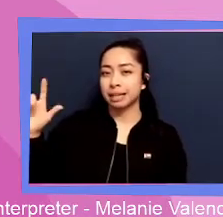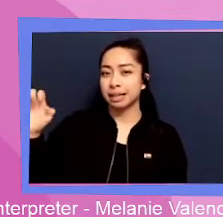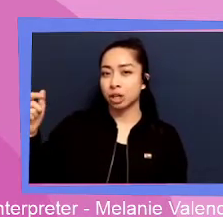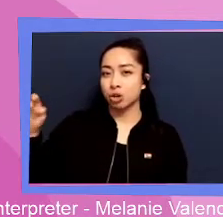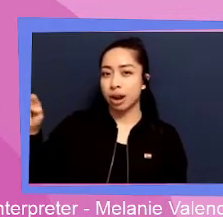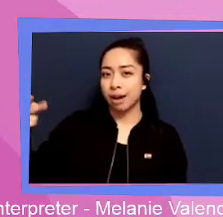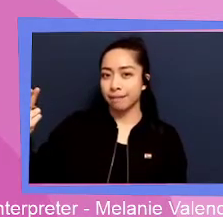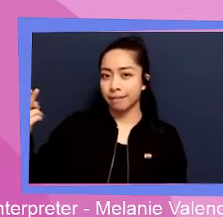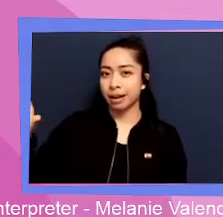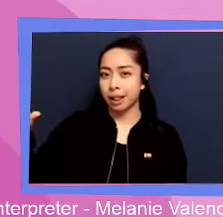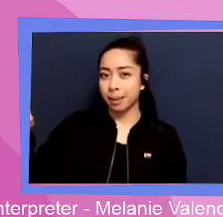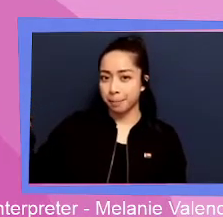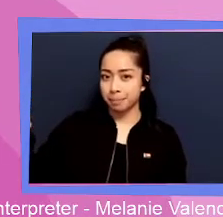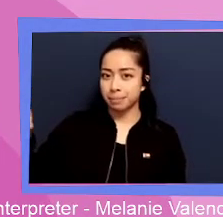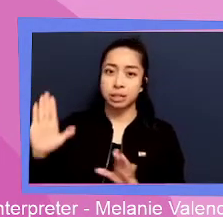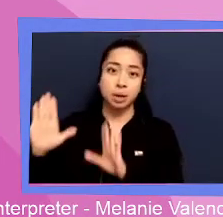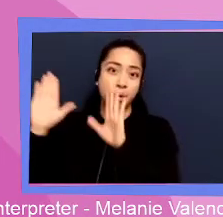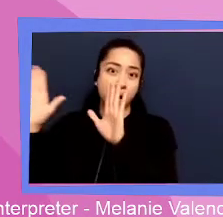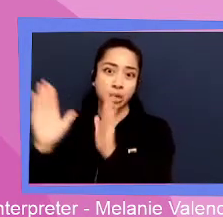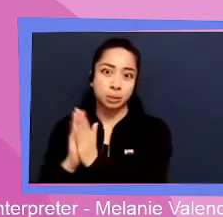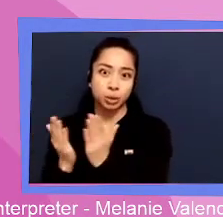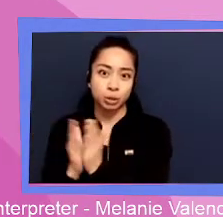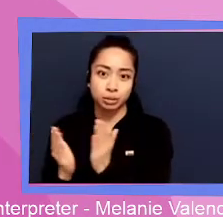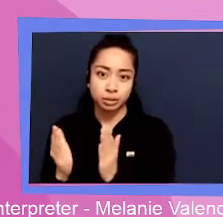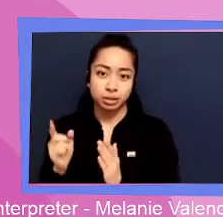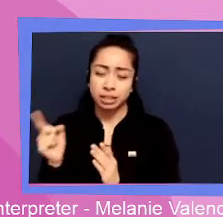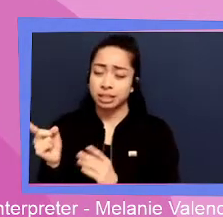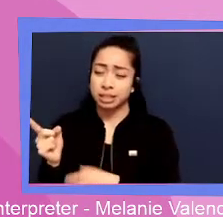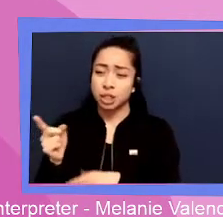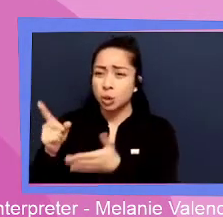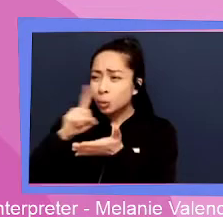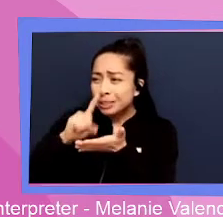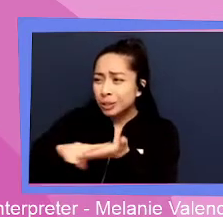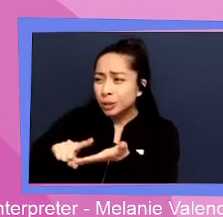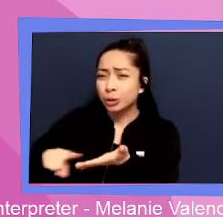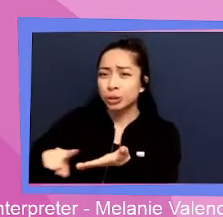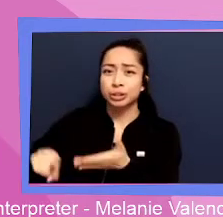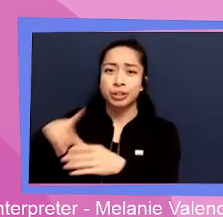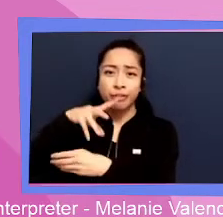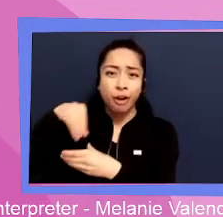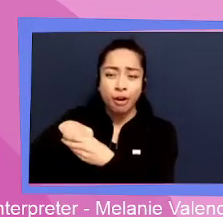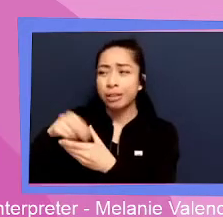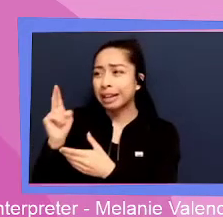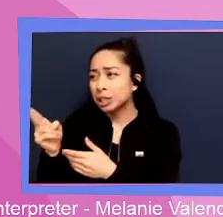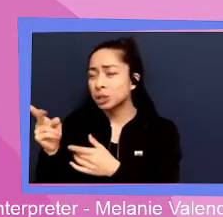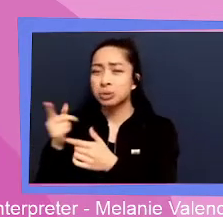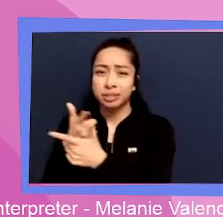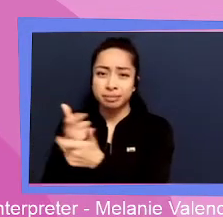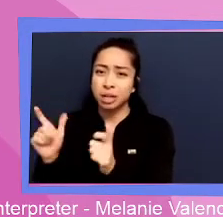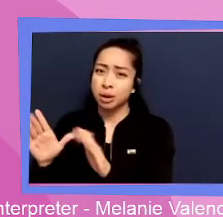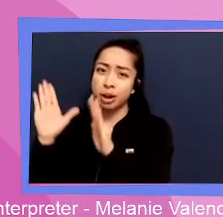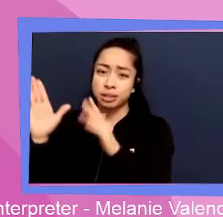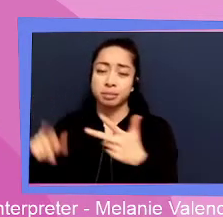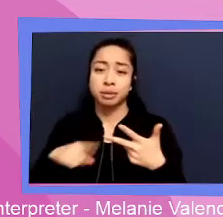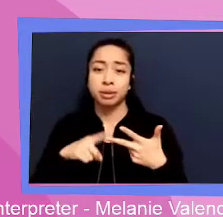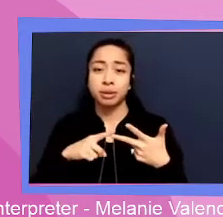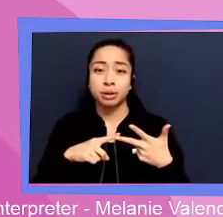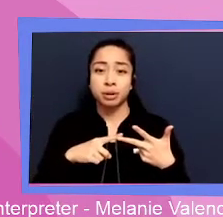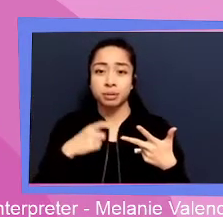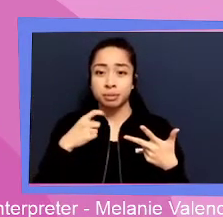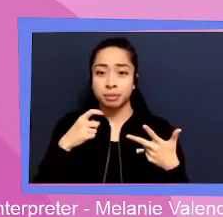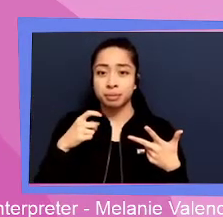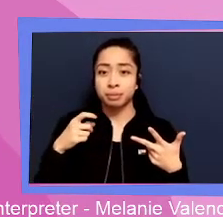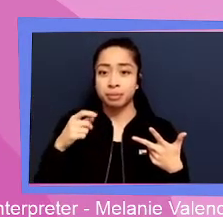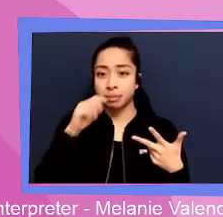it is incredible. The research, the history, just so much going on. And then a recent one, I get to meet Lizelle